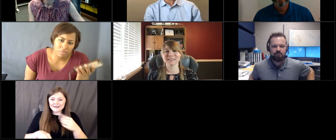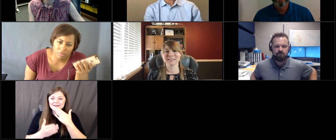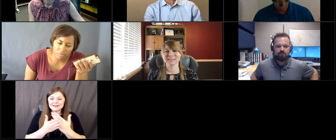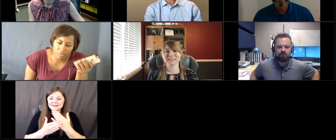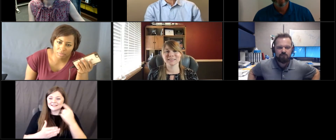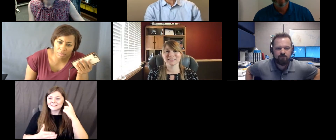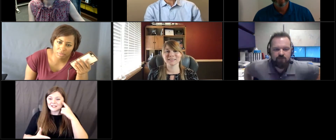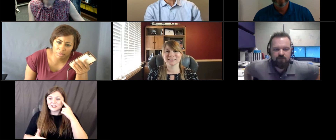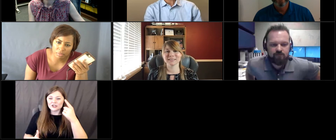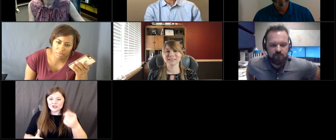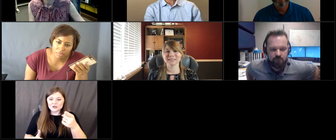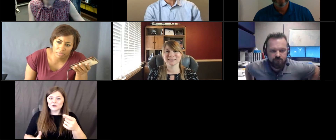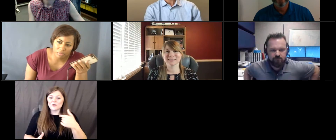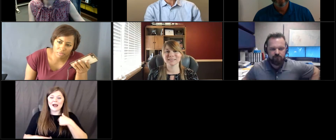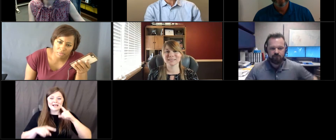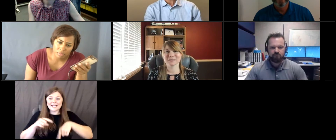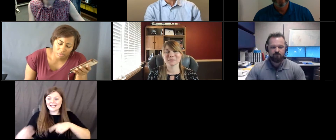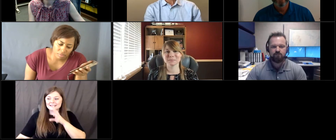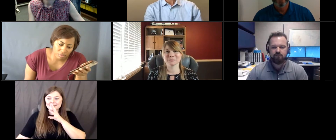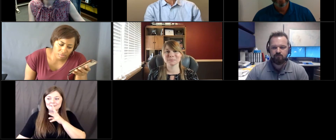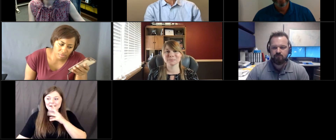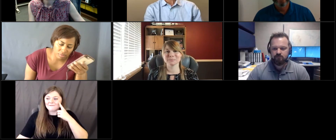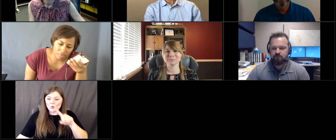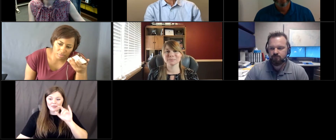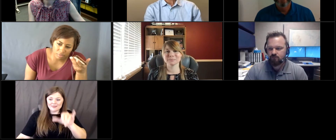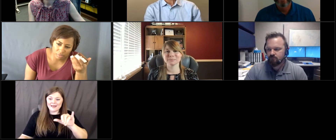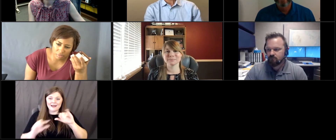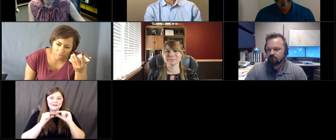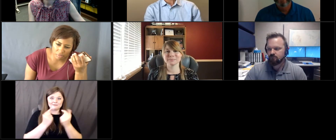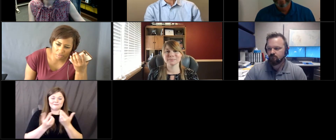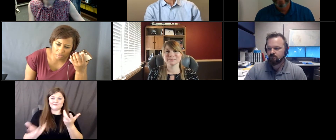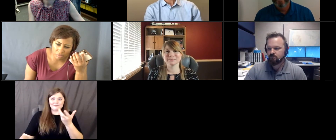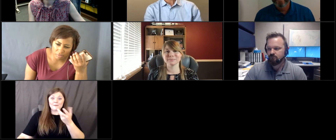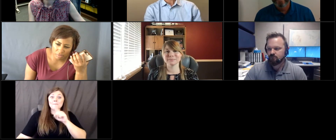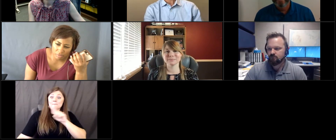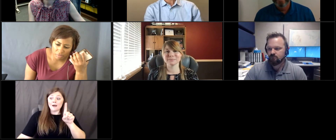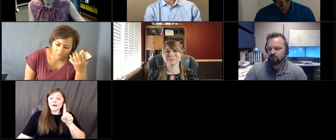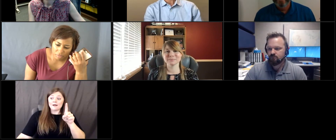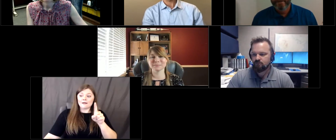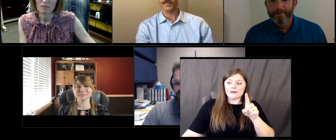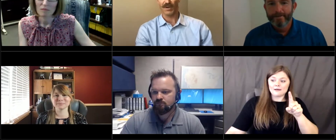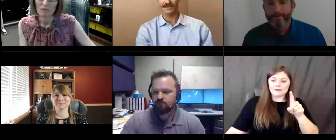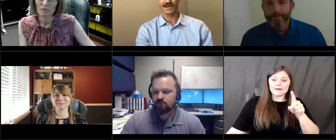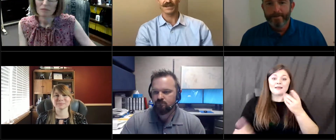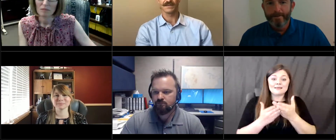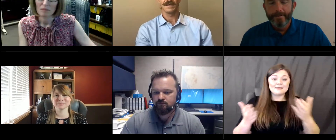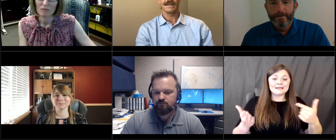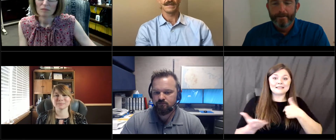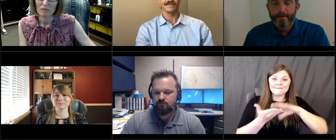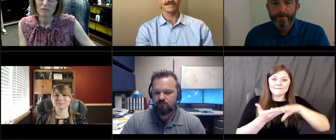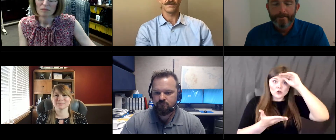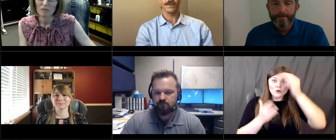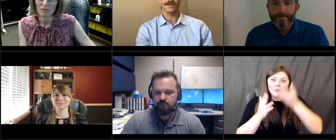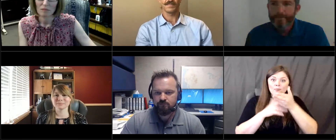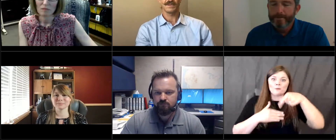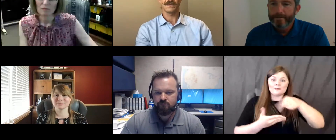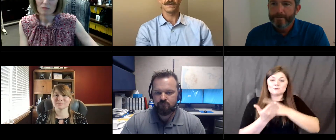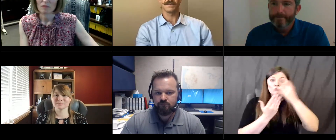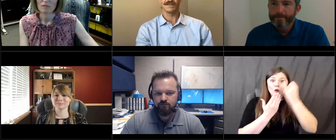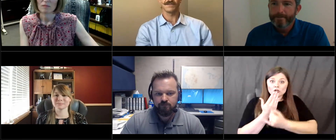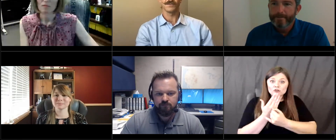say I can't speak for the National Weather Service. I think from the things that I've learned on this project is it's